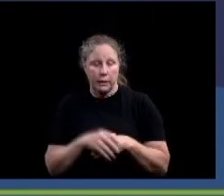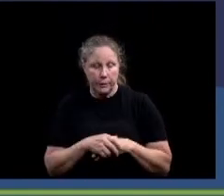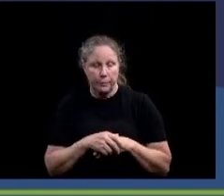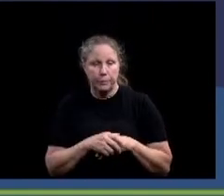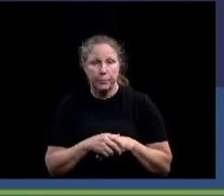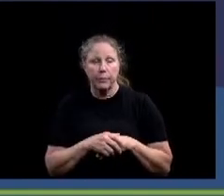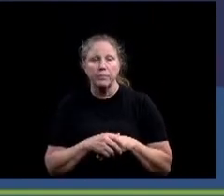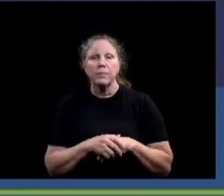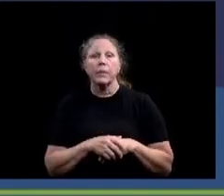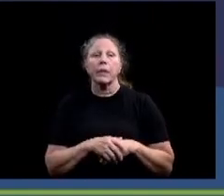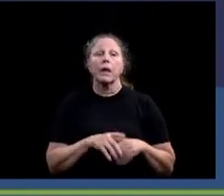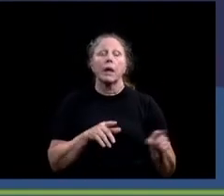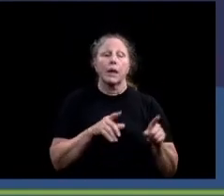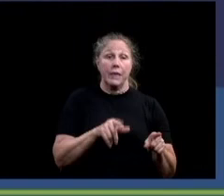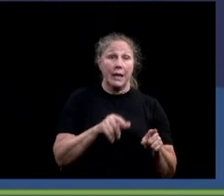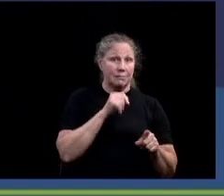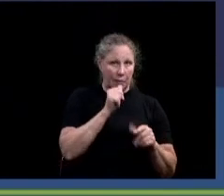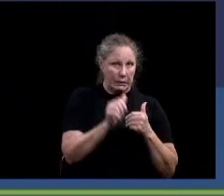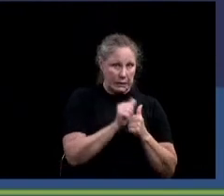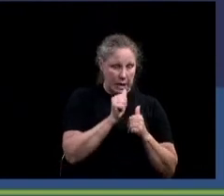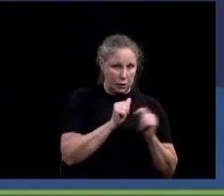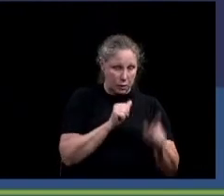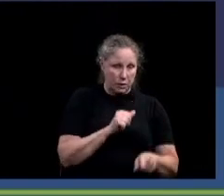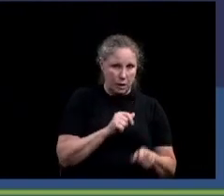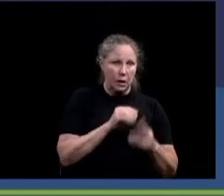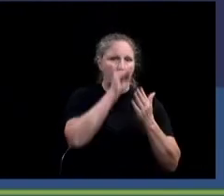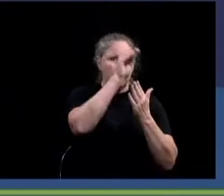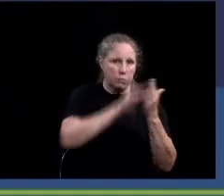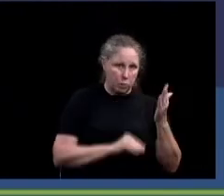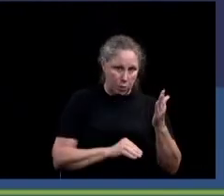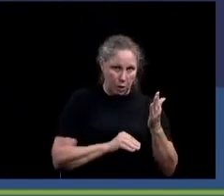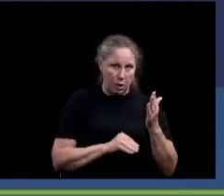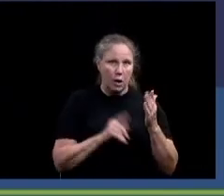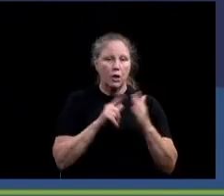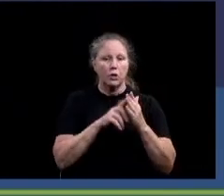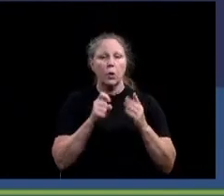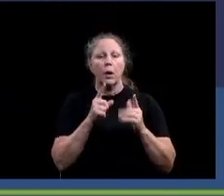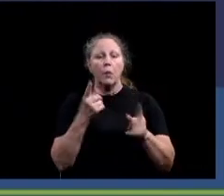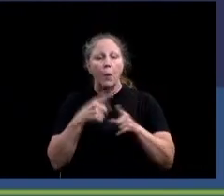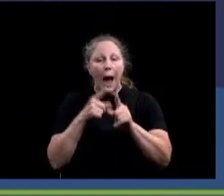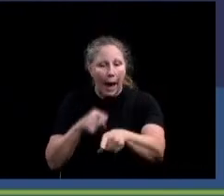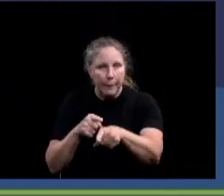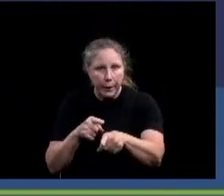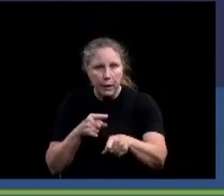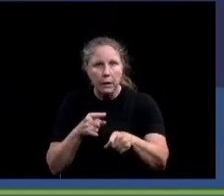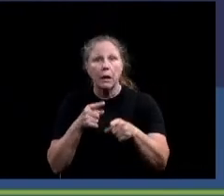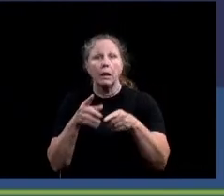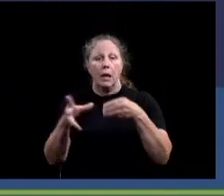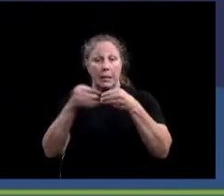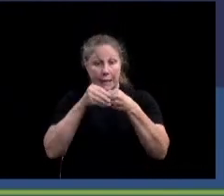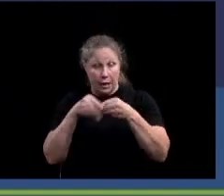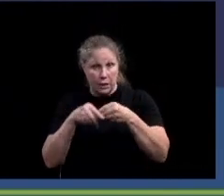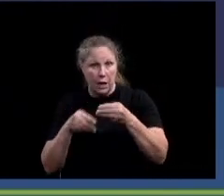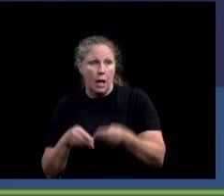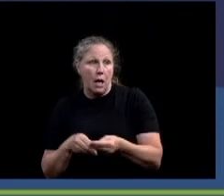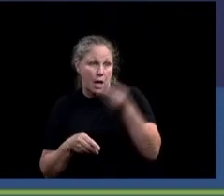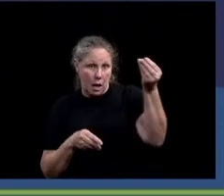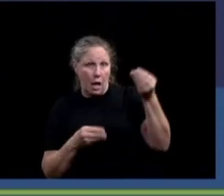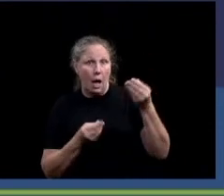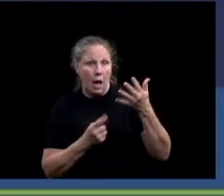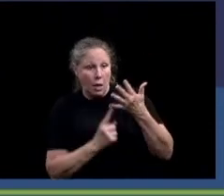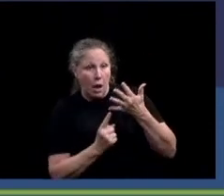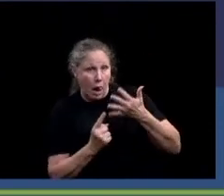attached to relevant offense reports and sent for review through the entire chain of command to the officer's assistant chief